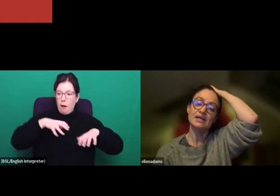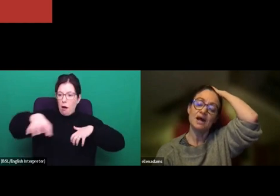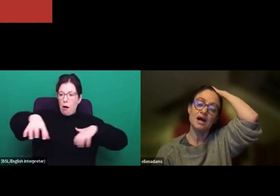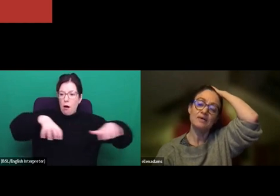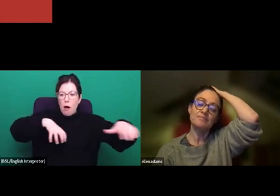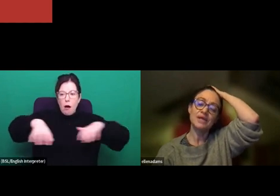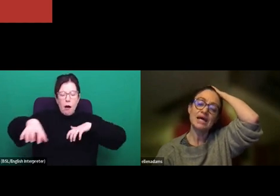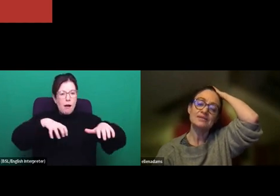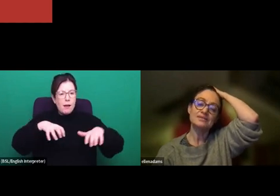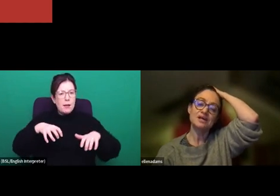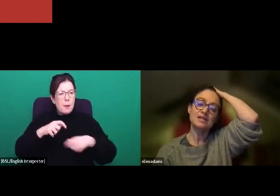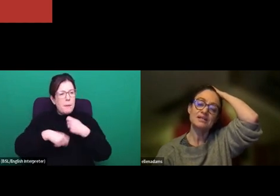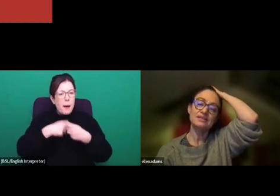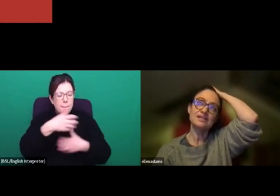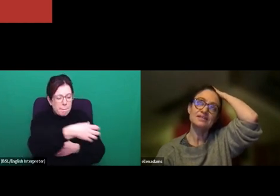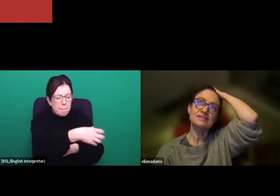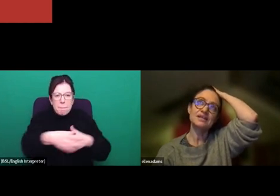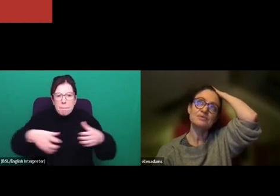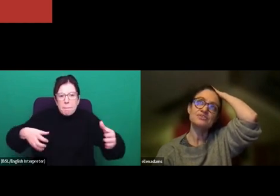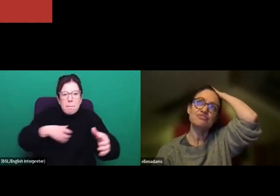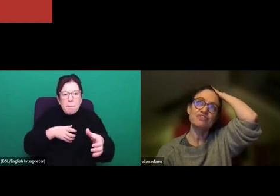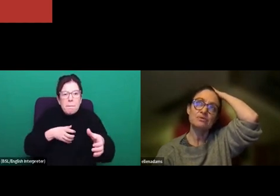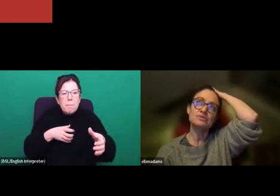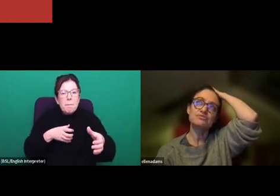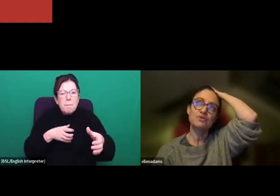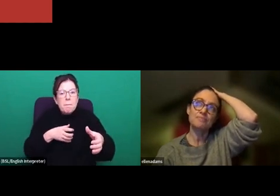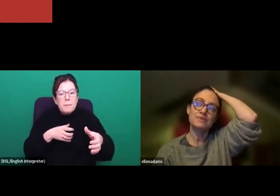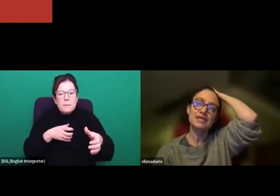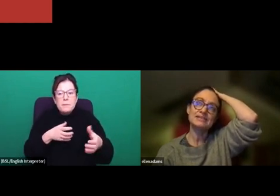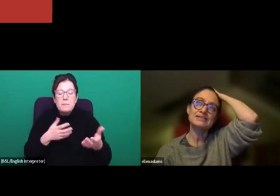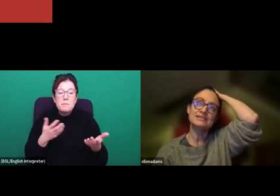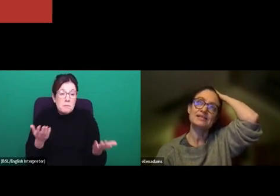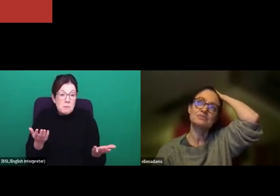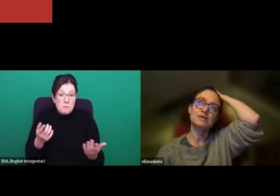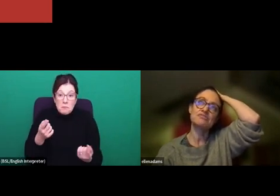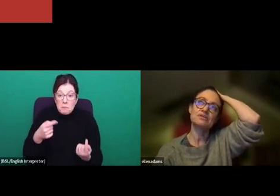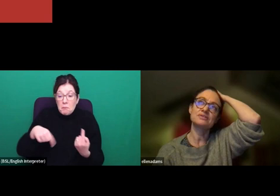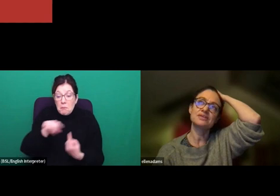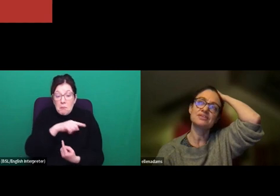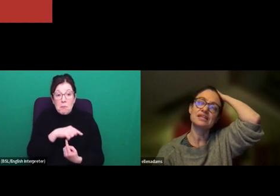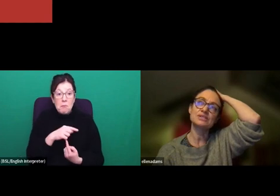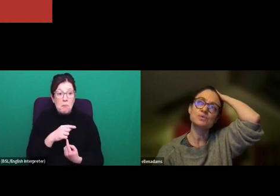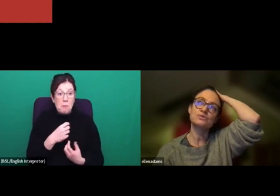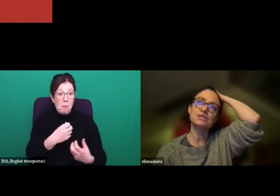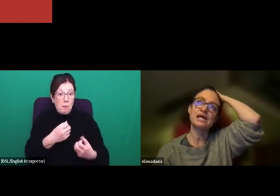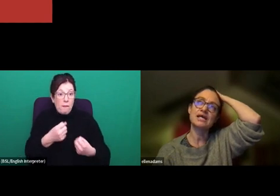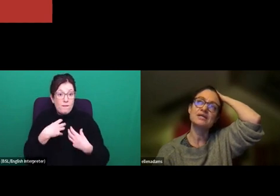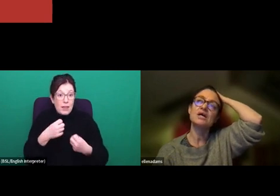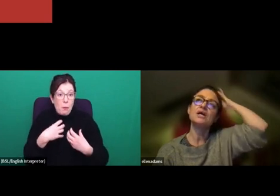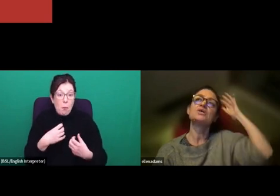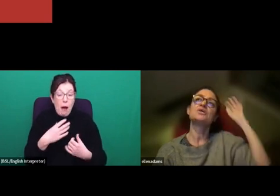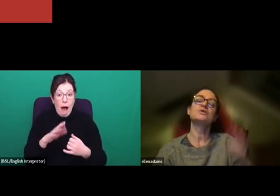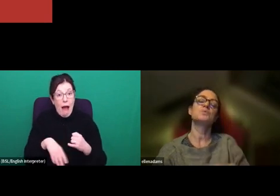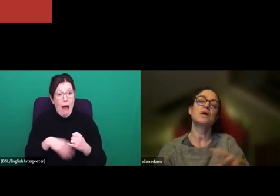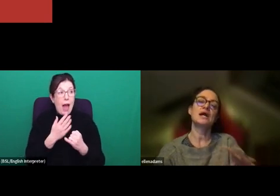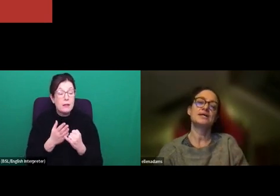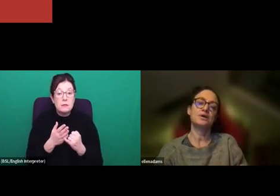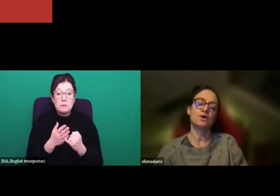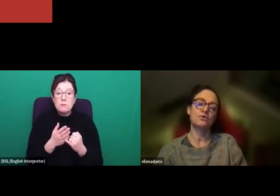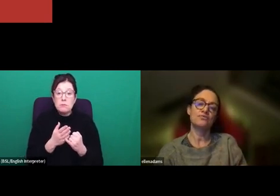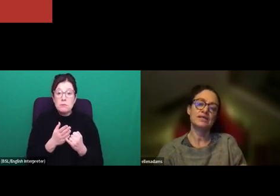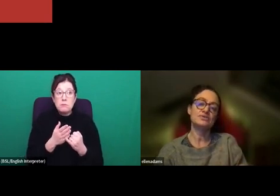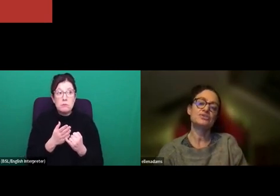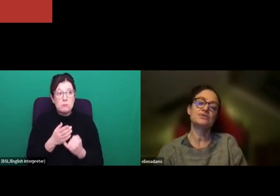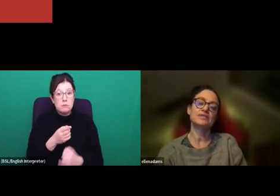basically. And it was felt from this experience that this was a good